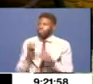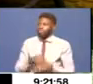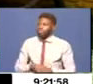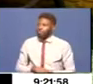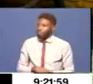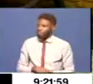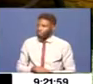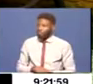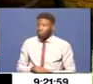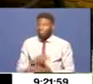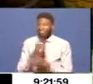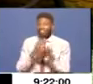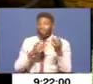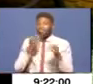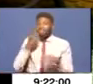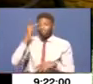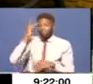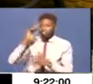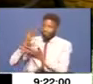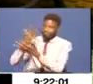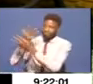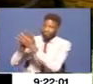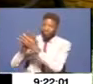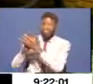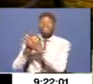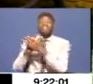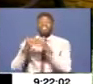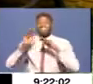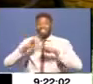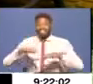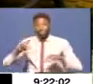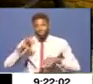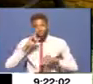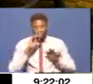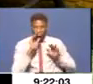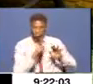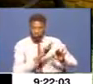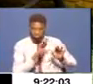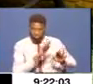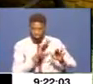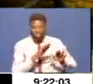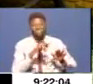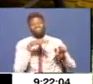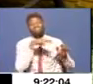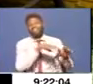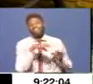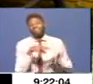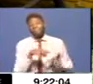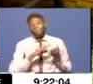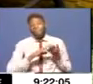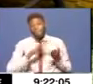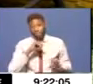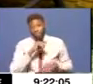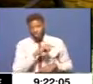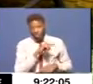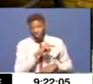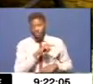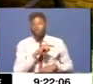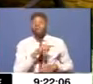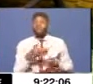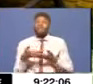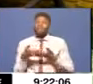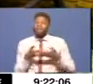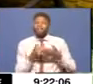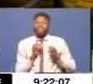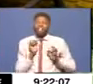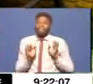at home, giving them a lot of suffering. And those children, mind you, some of them are in their formative years, which goes a long way to